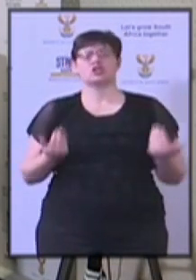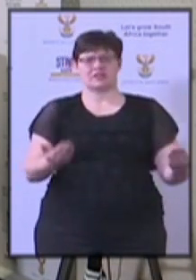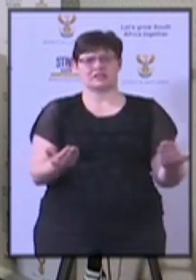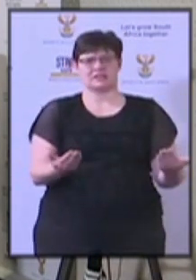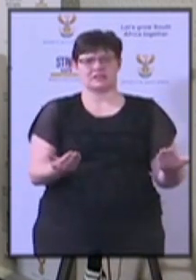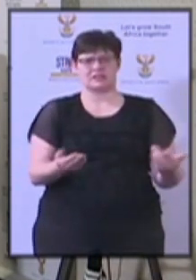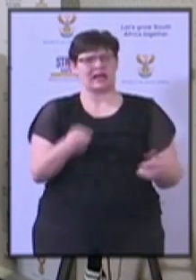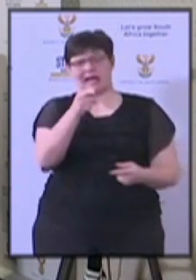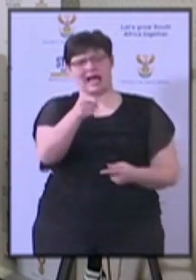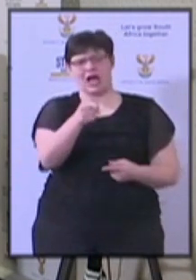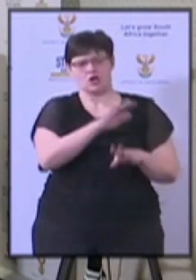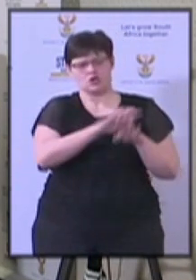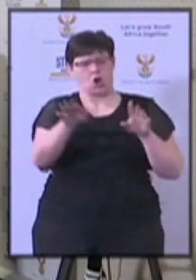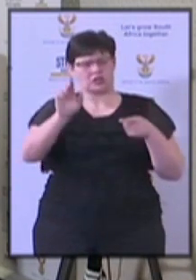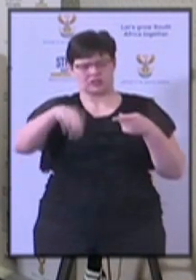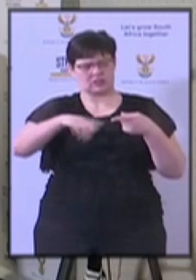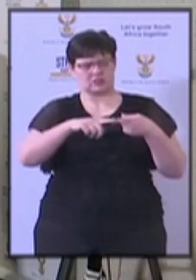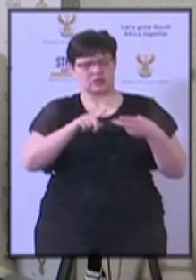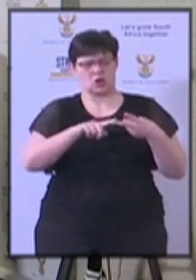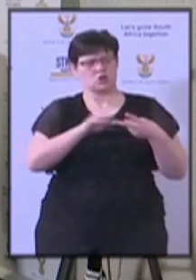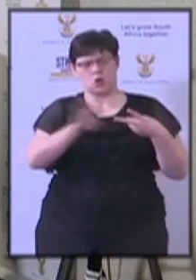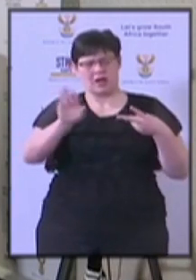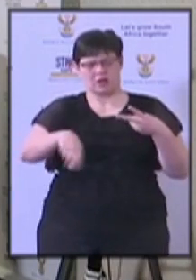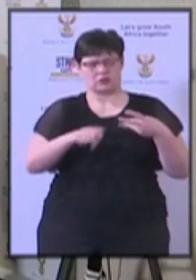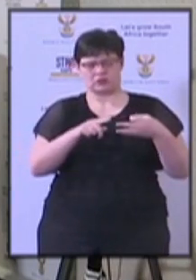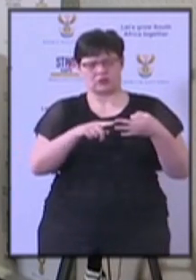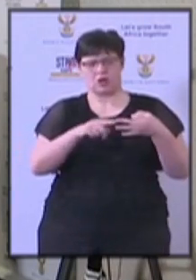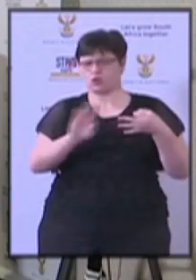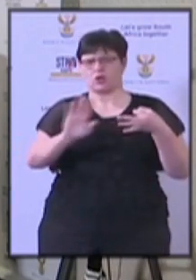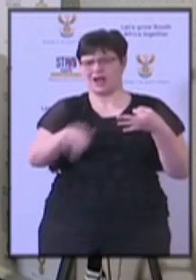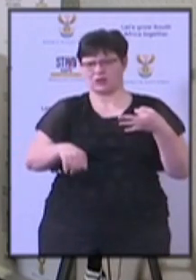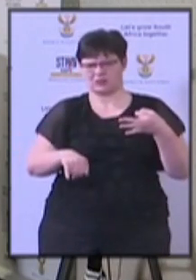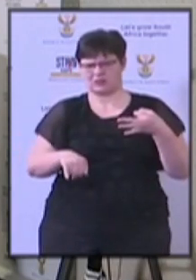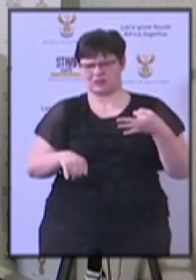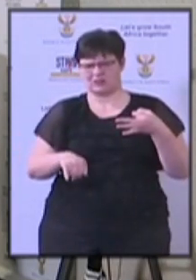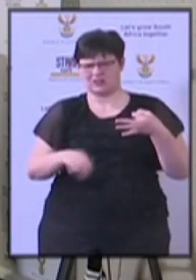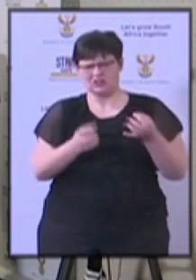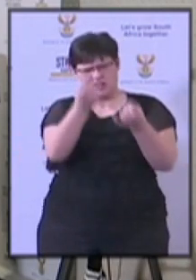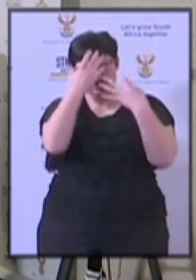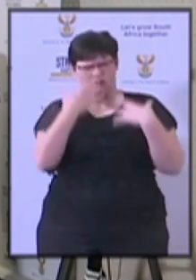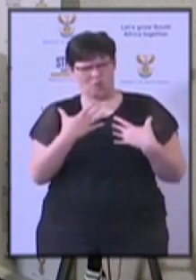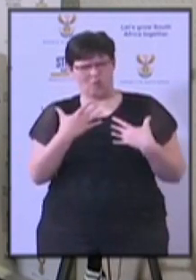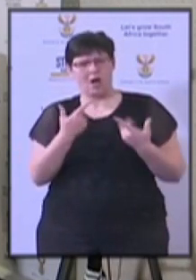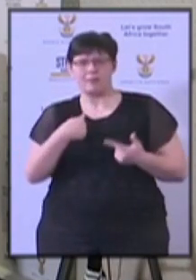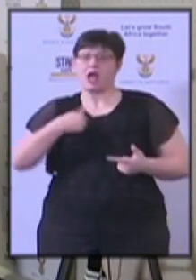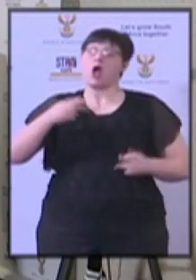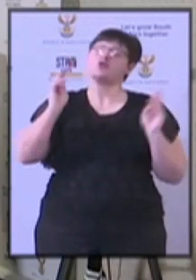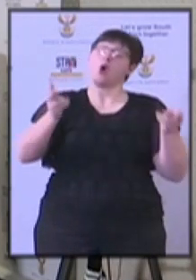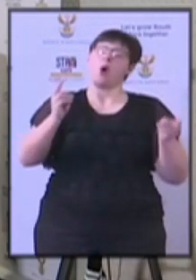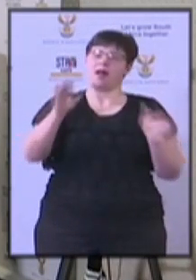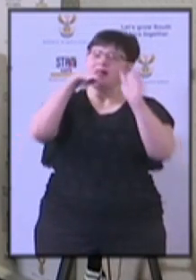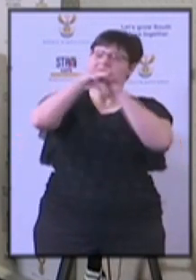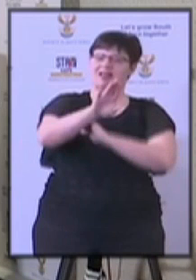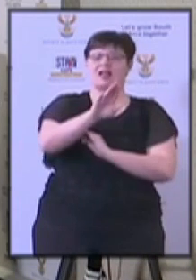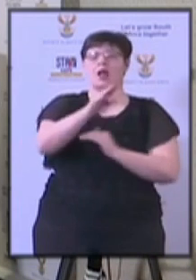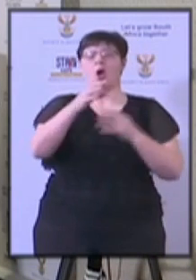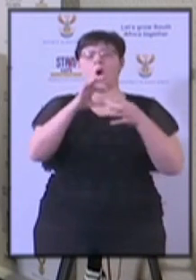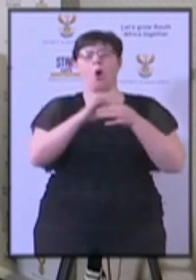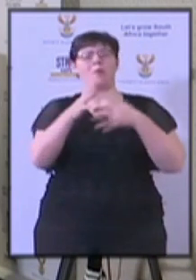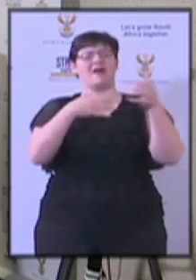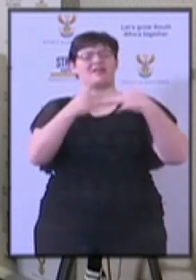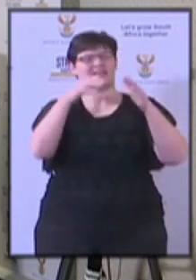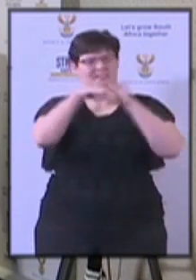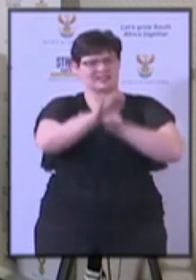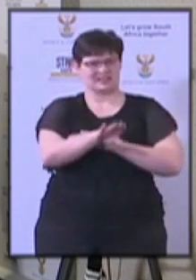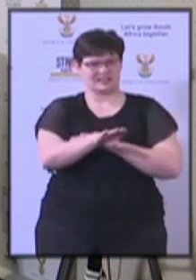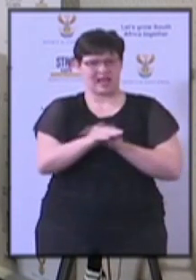is still affected on level 2 that a person cannot go for at the Home Affairs? If you can just give us a bulletin points that during